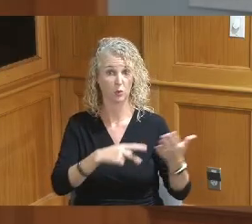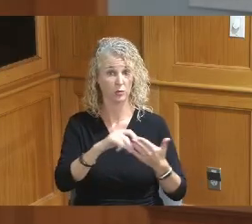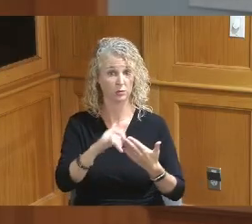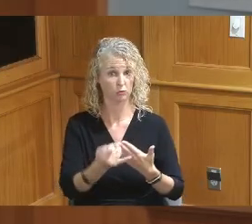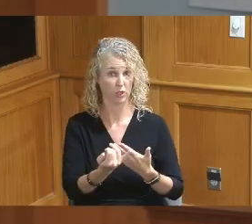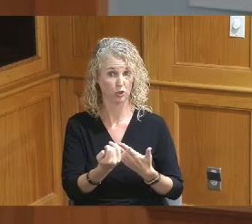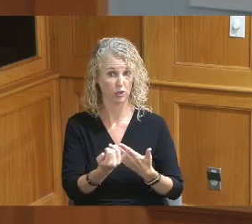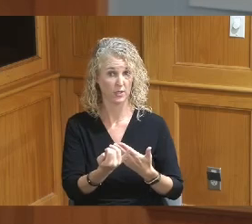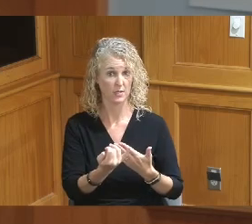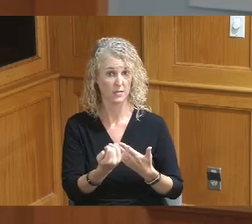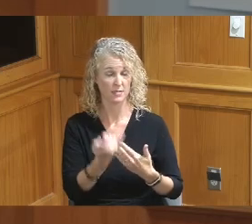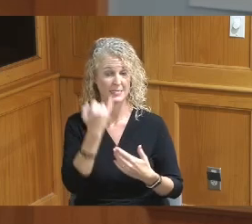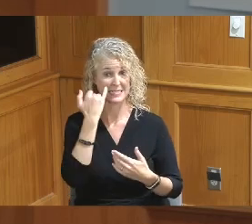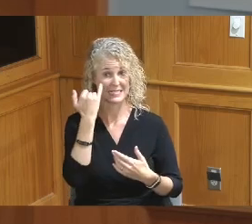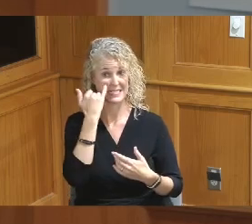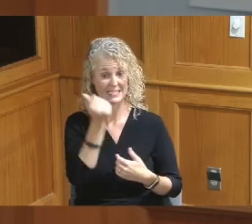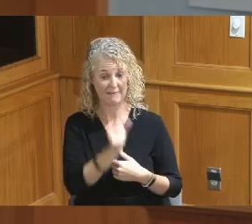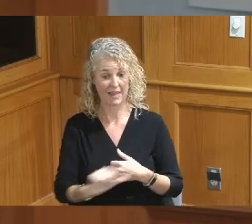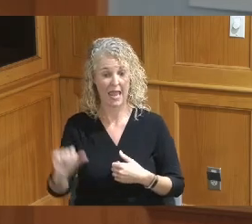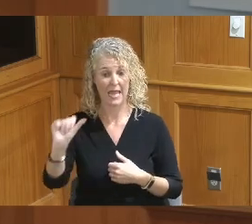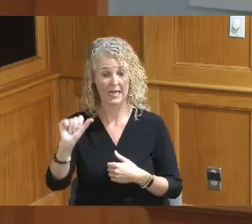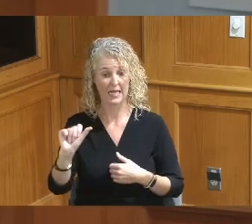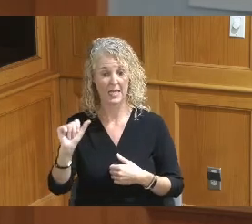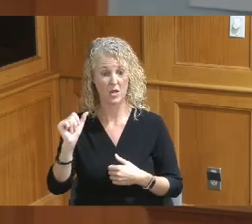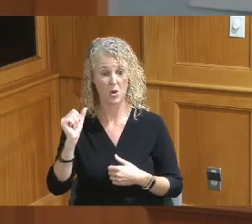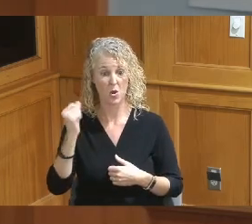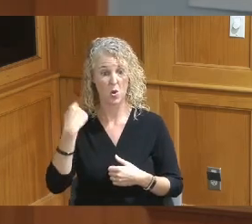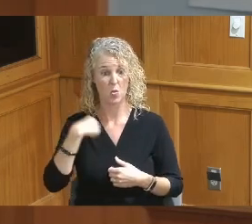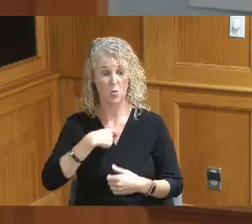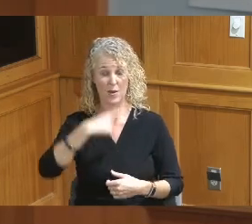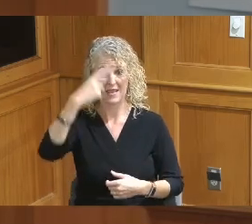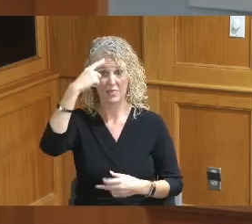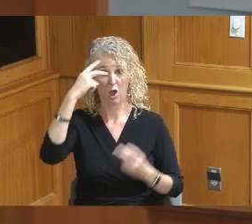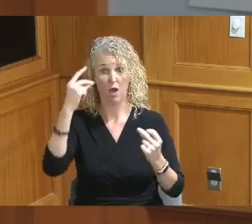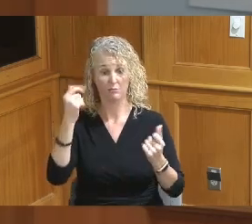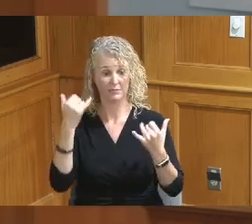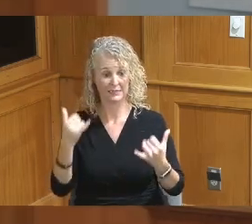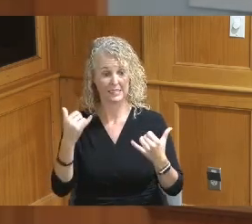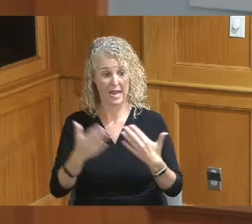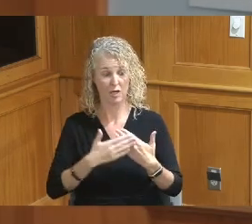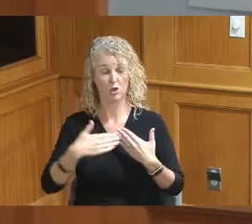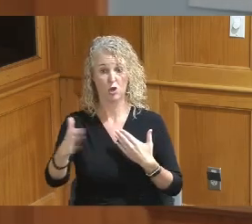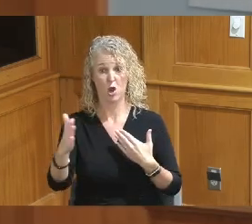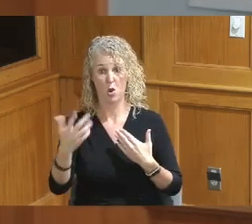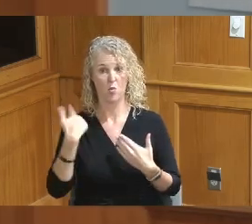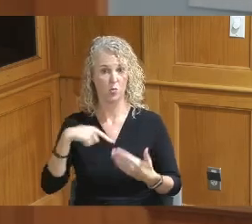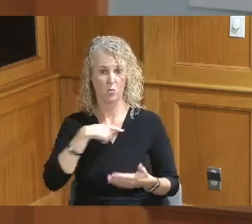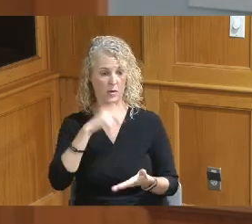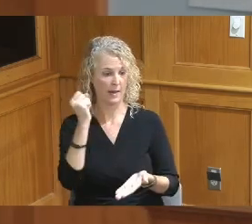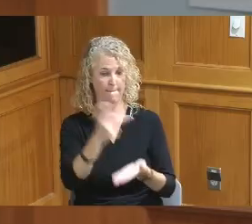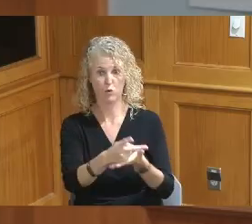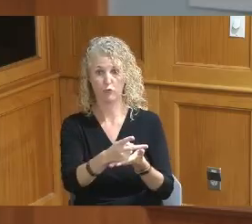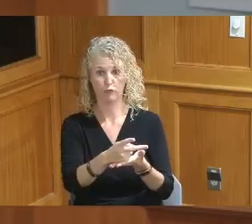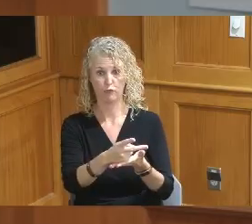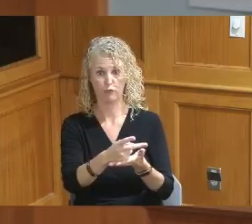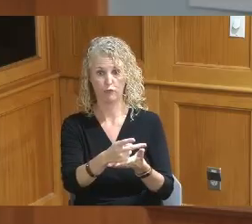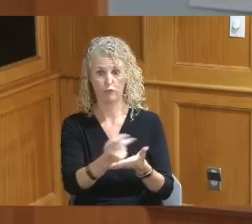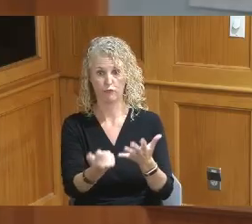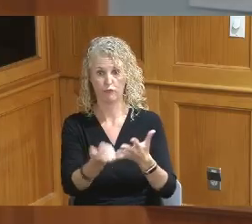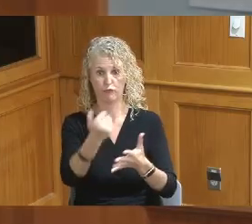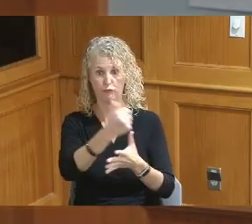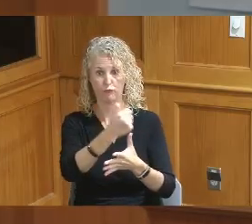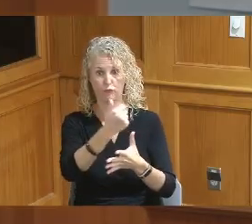are, if any of them we felt like we're ready to go today, right now, we would push that one forward and tell